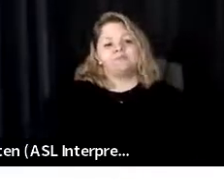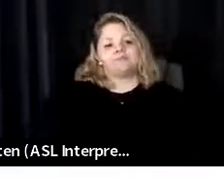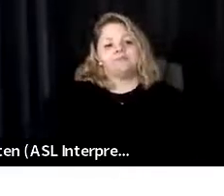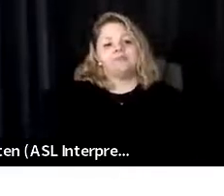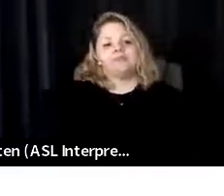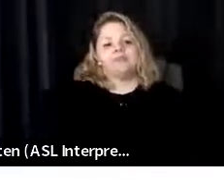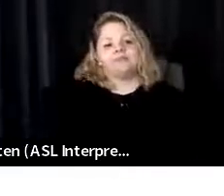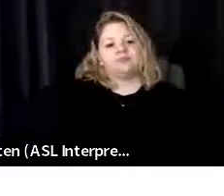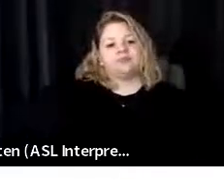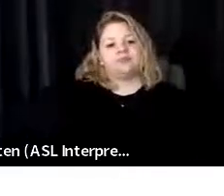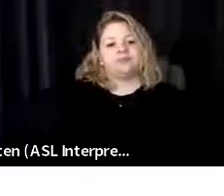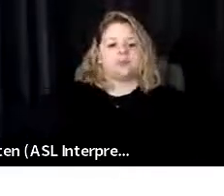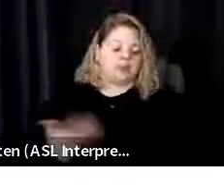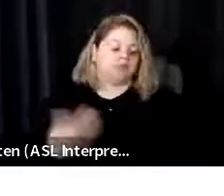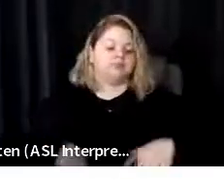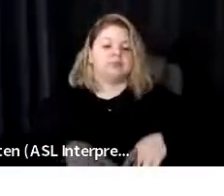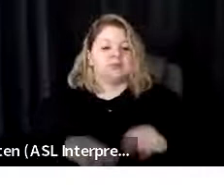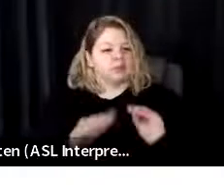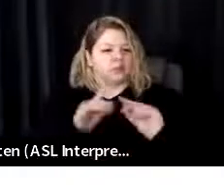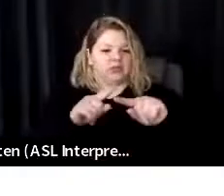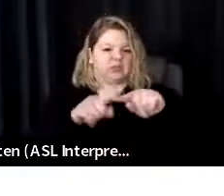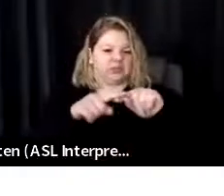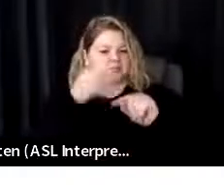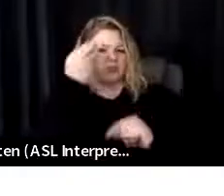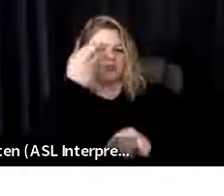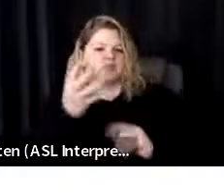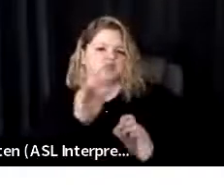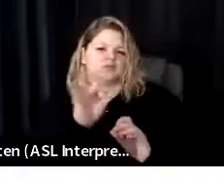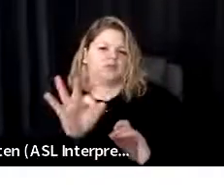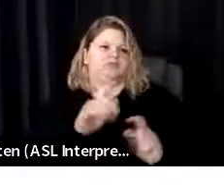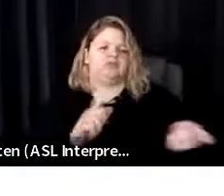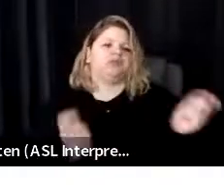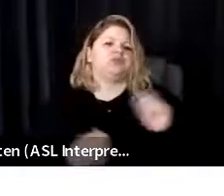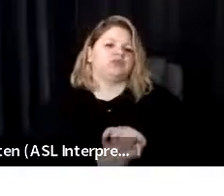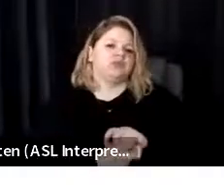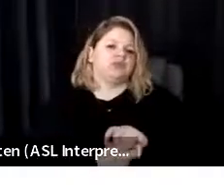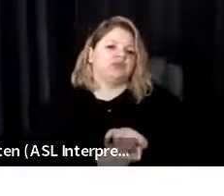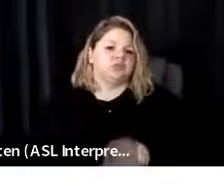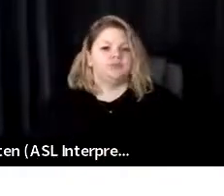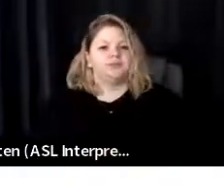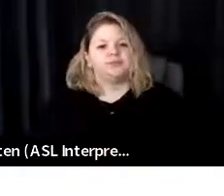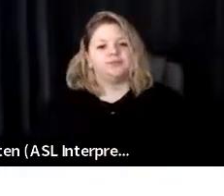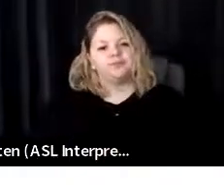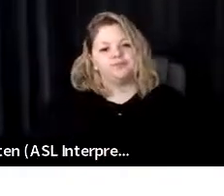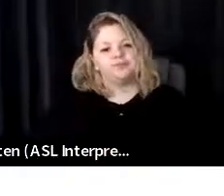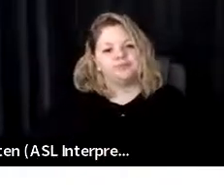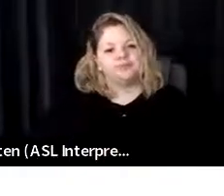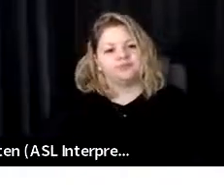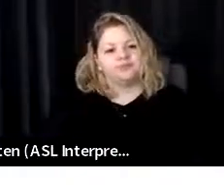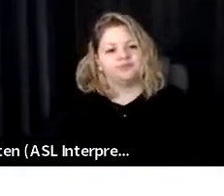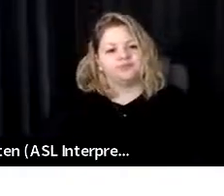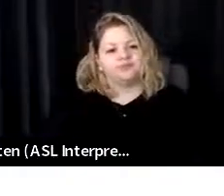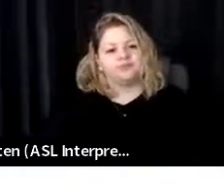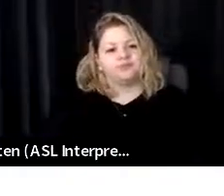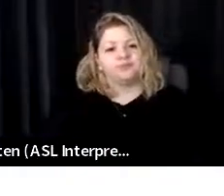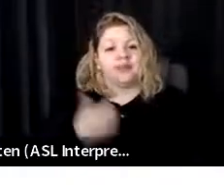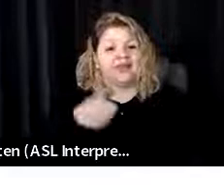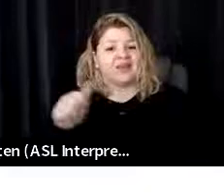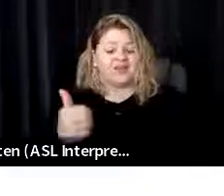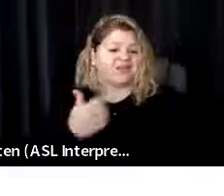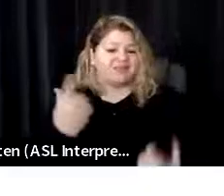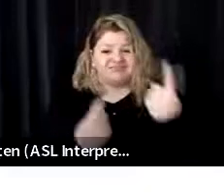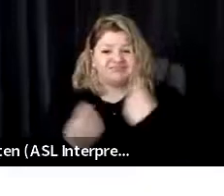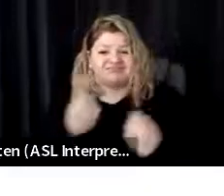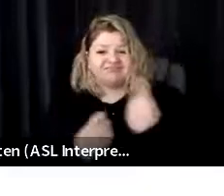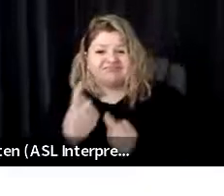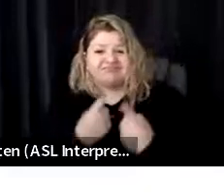obviously it will be subject to ongoing kind of circumstances with OPAT and with COVID. Anyone have any questions